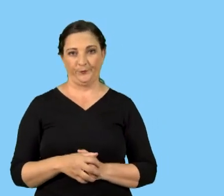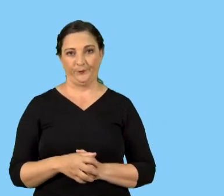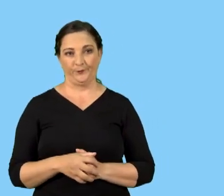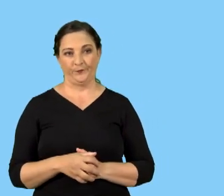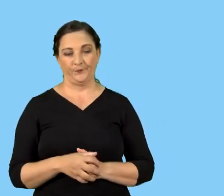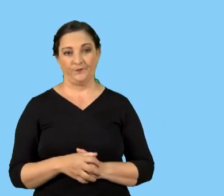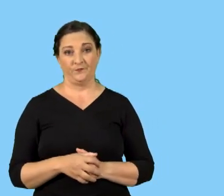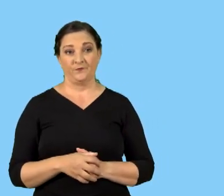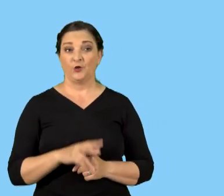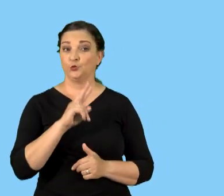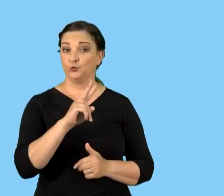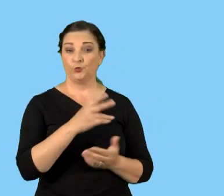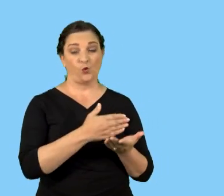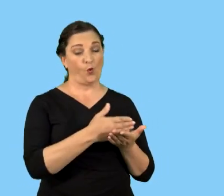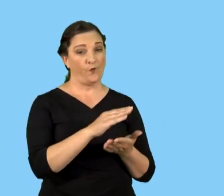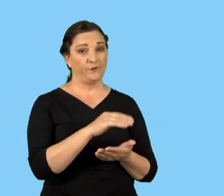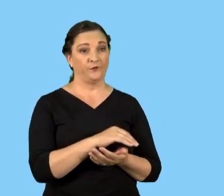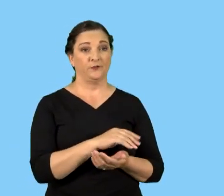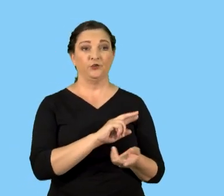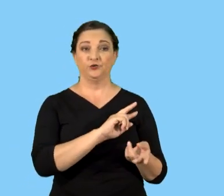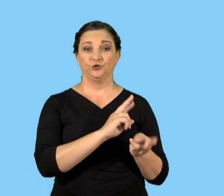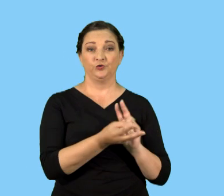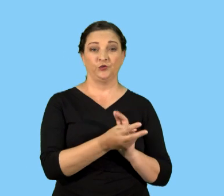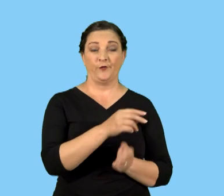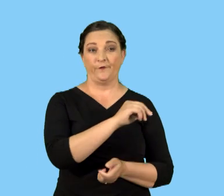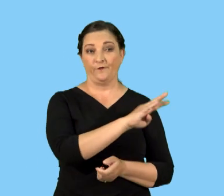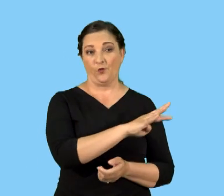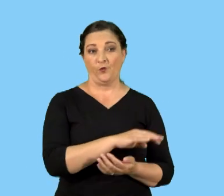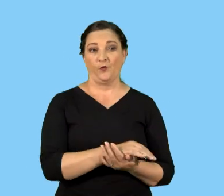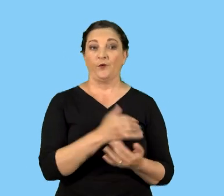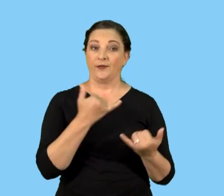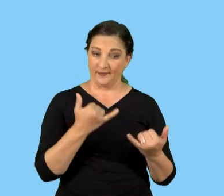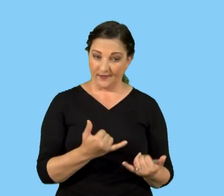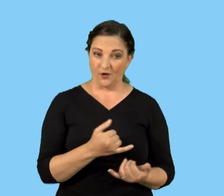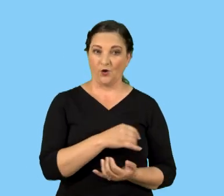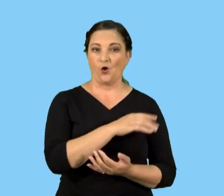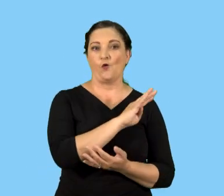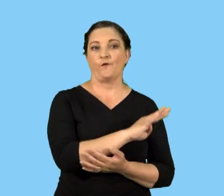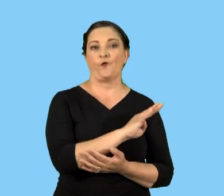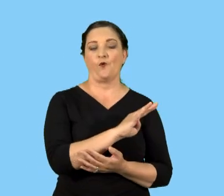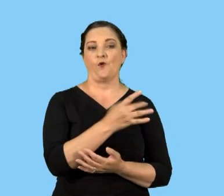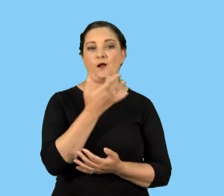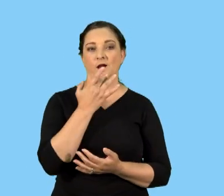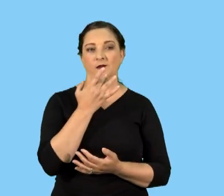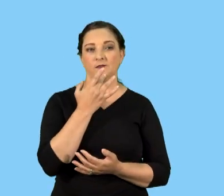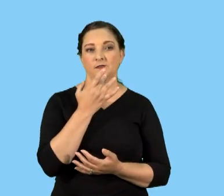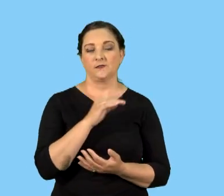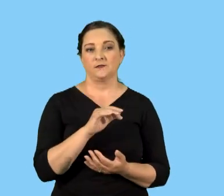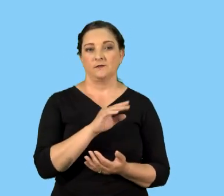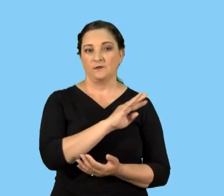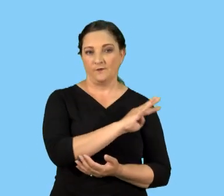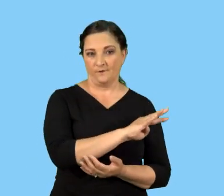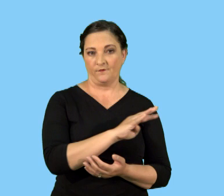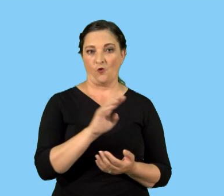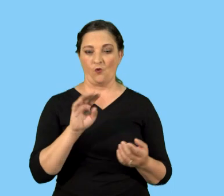A4. So if you remove the 2, and we change that into a 4, I now have 4 ions.